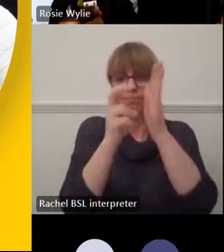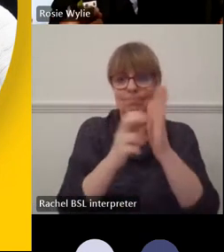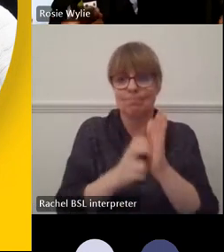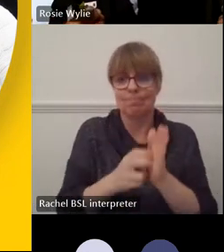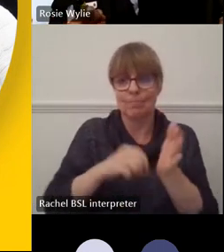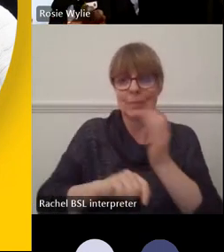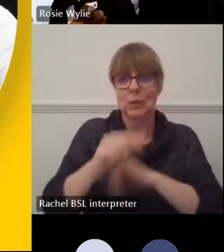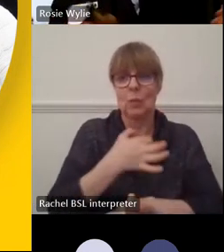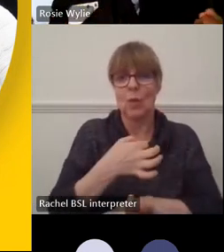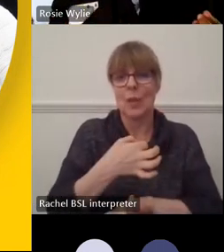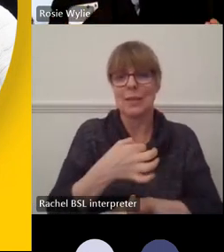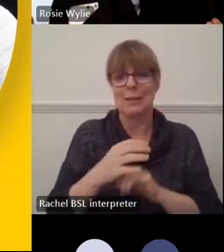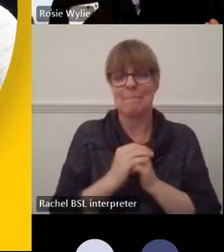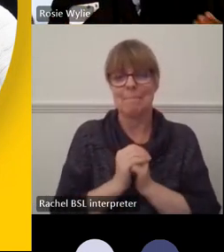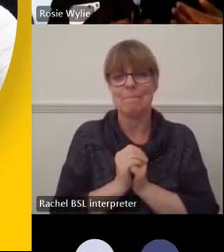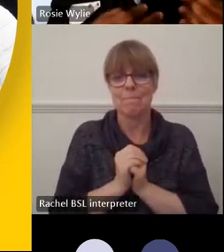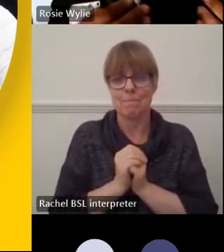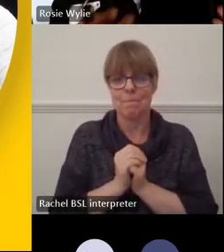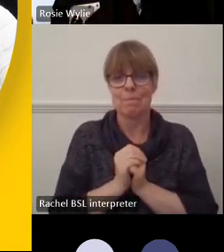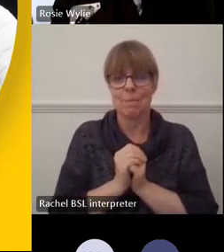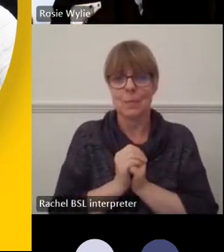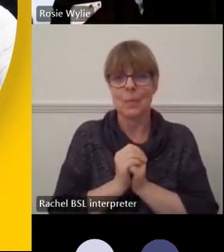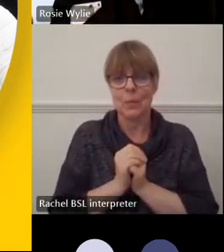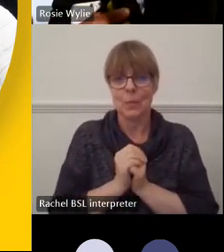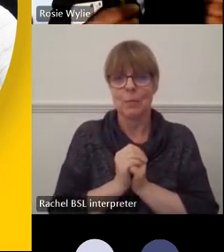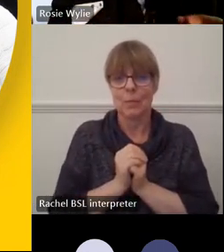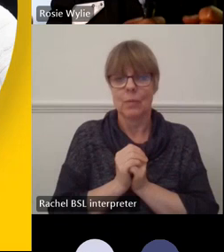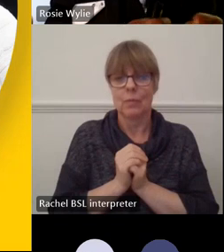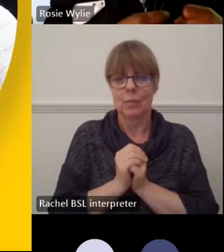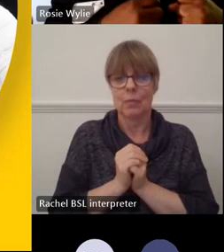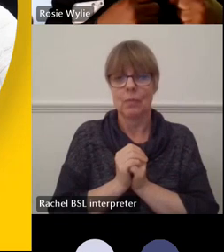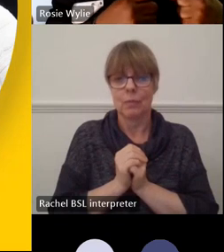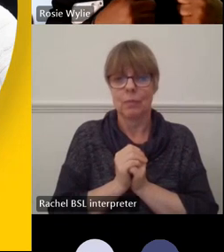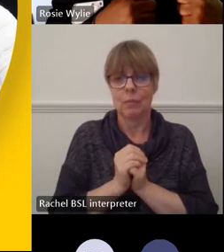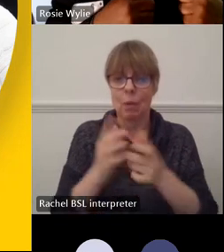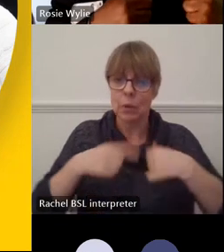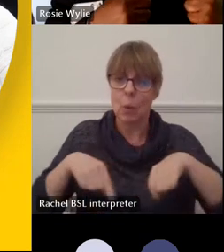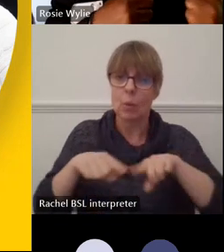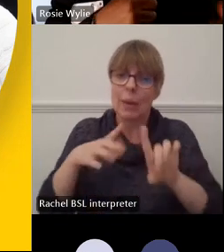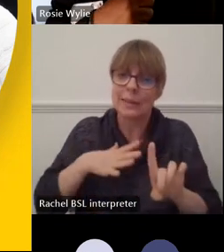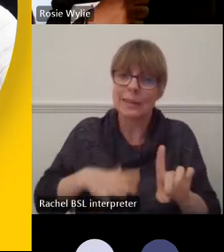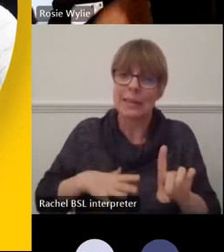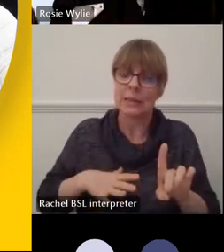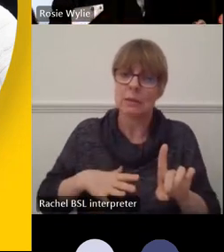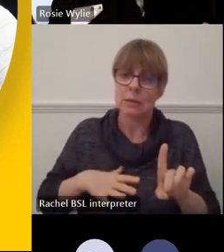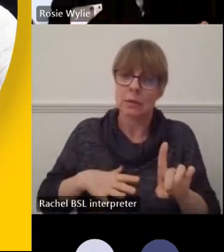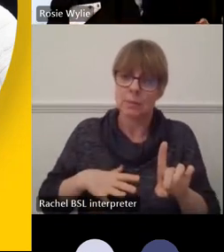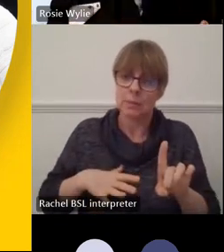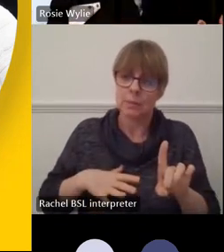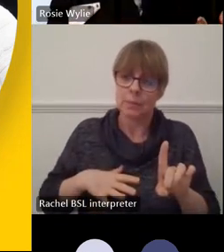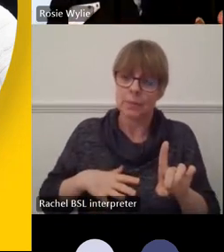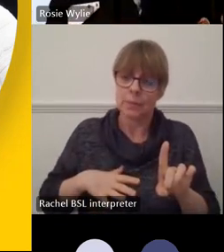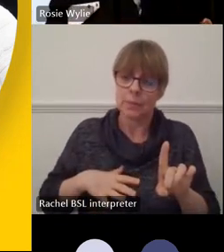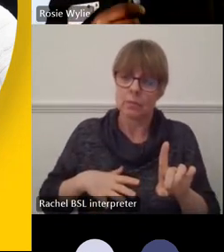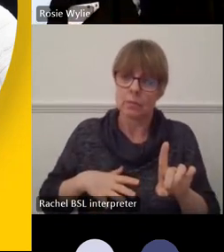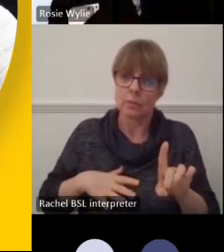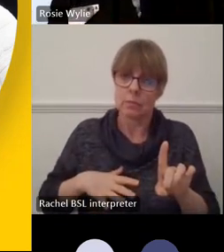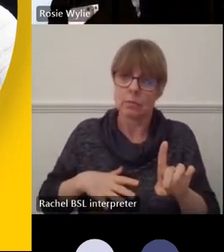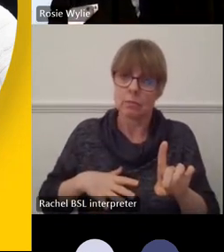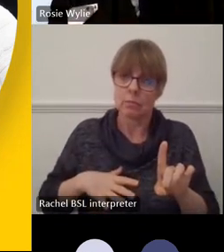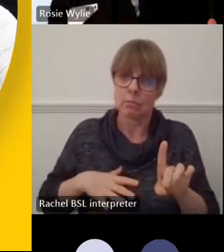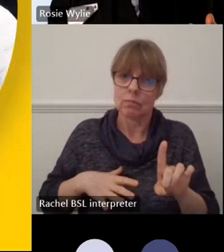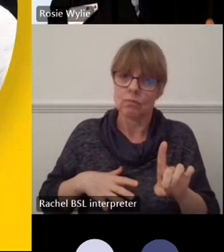and be able to provide access to organizations. We need to be able to partner together,